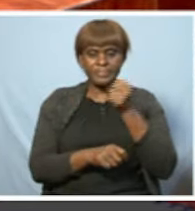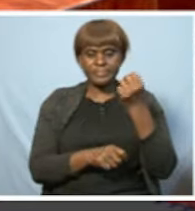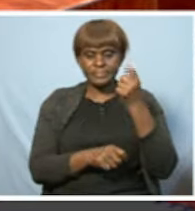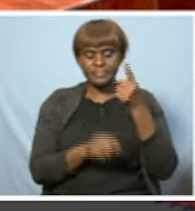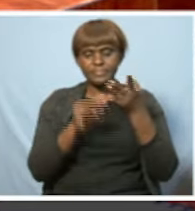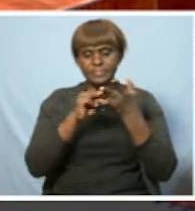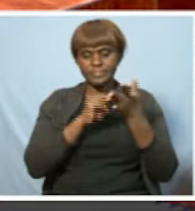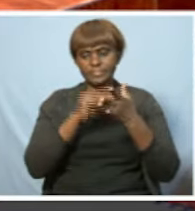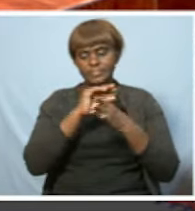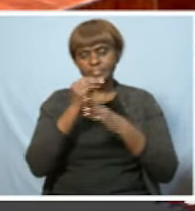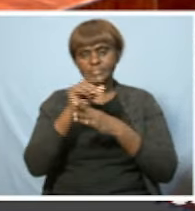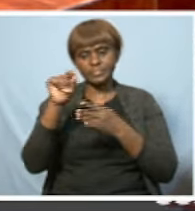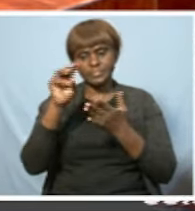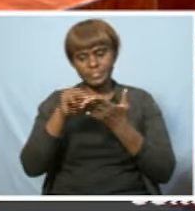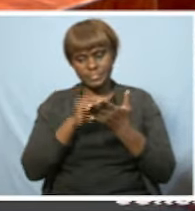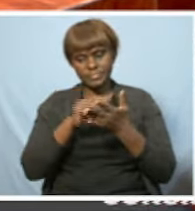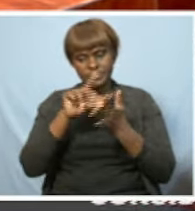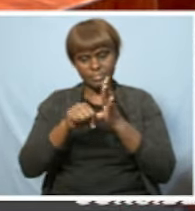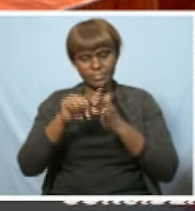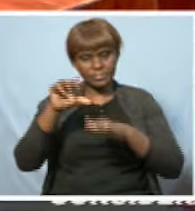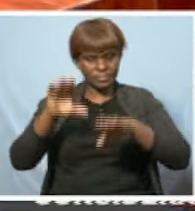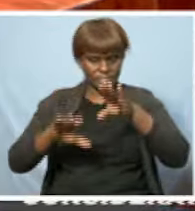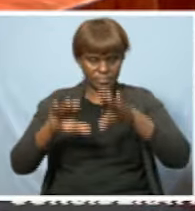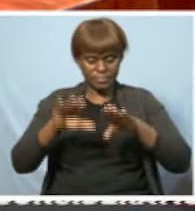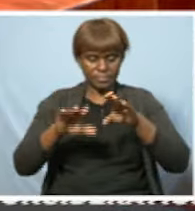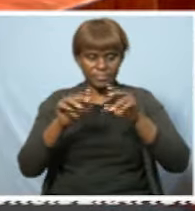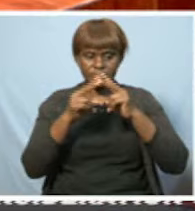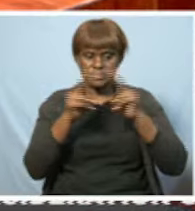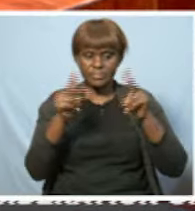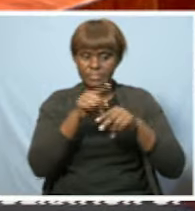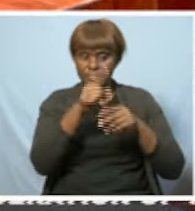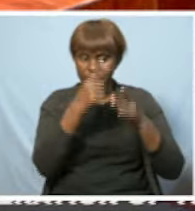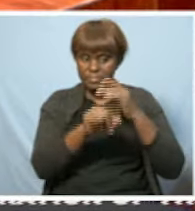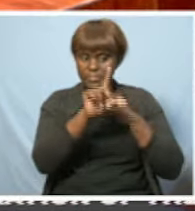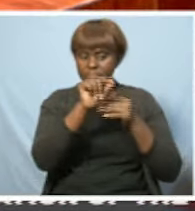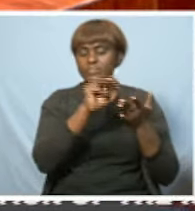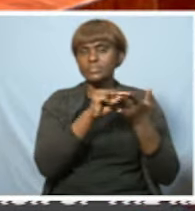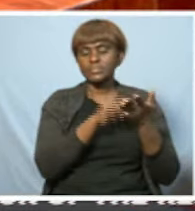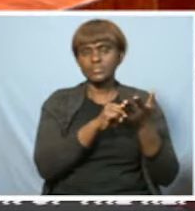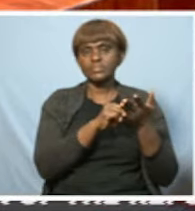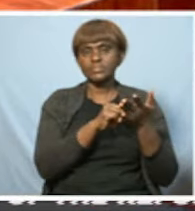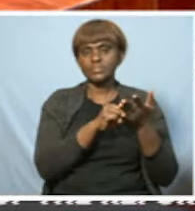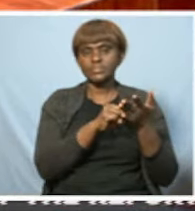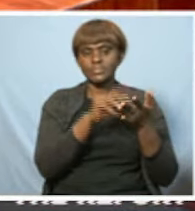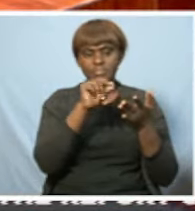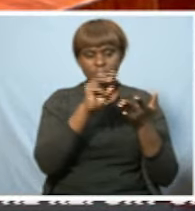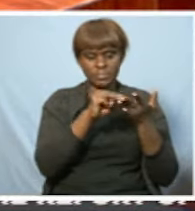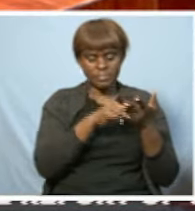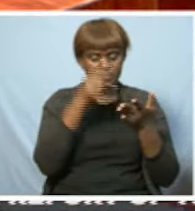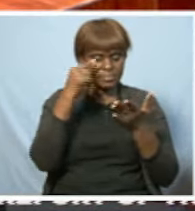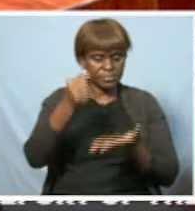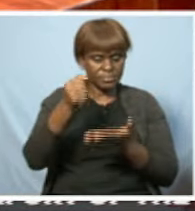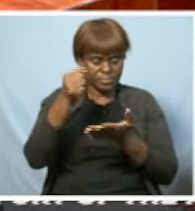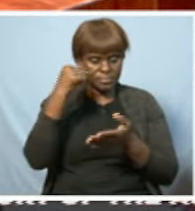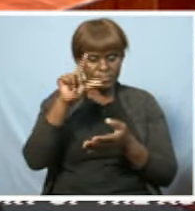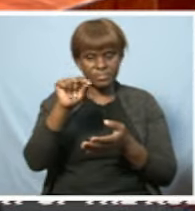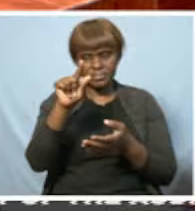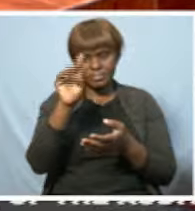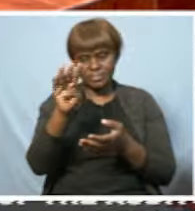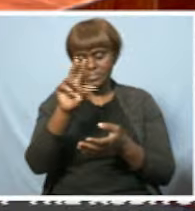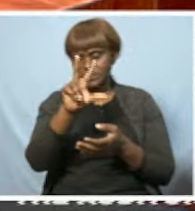or 20 million. Then the balance is 20 million. The budget for 2024 was